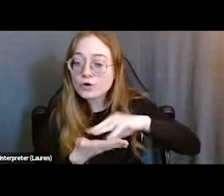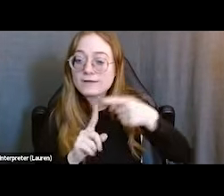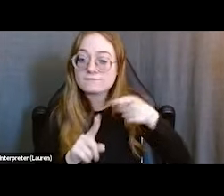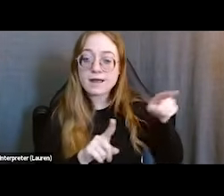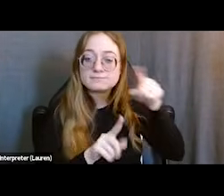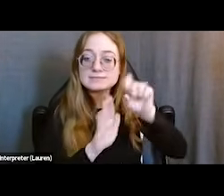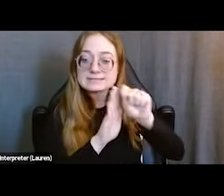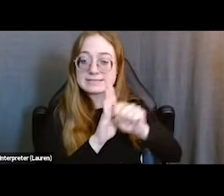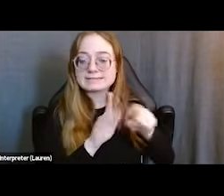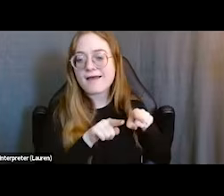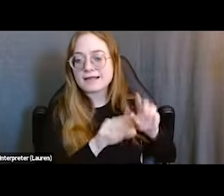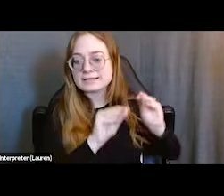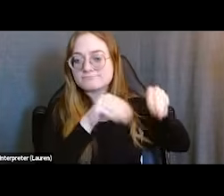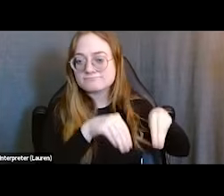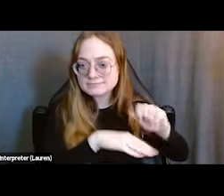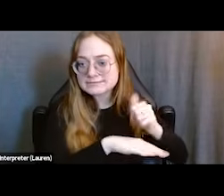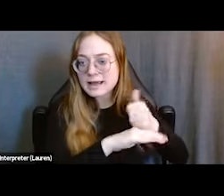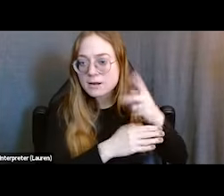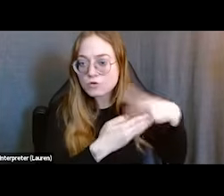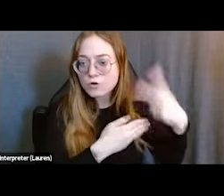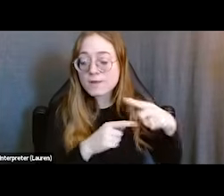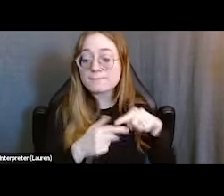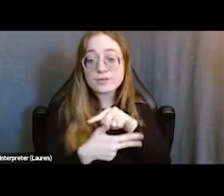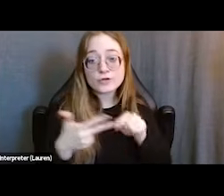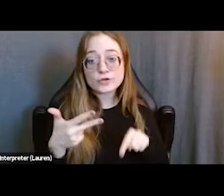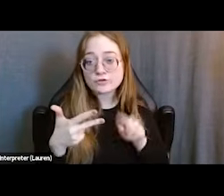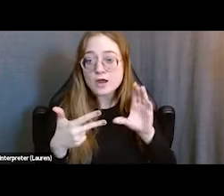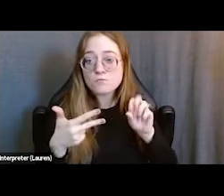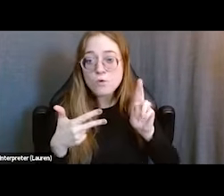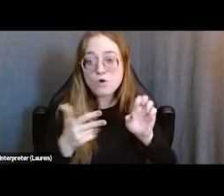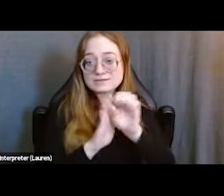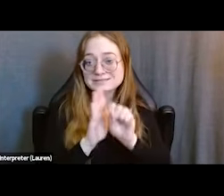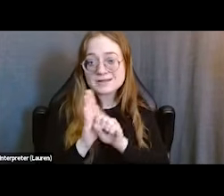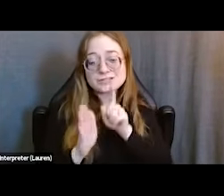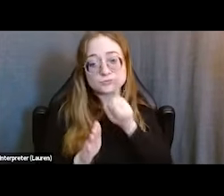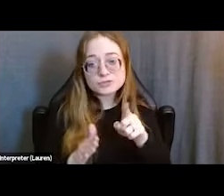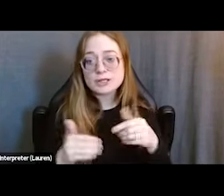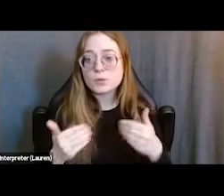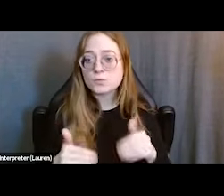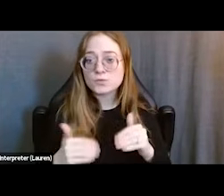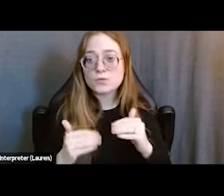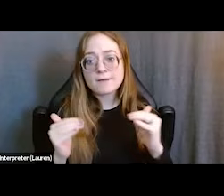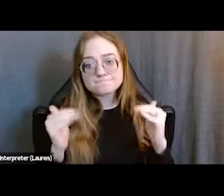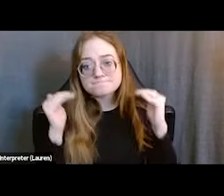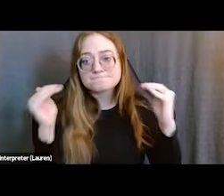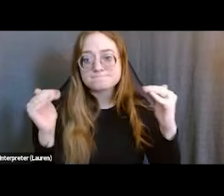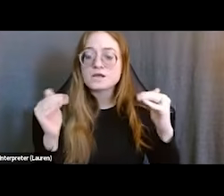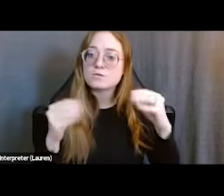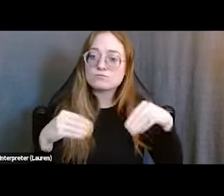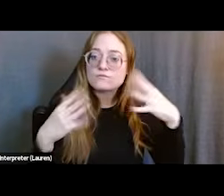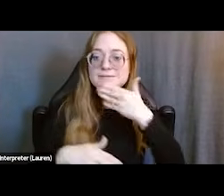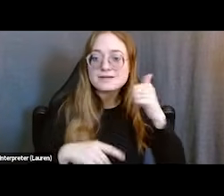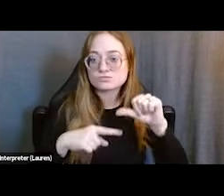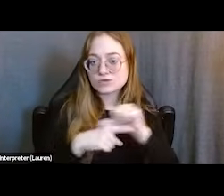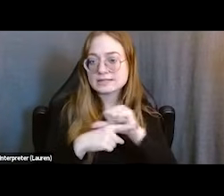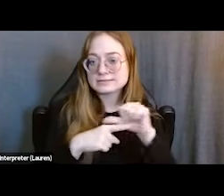implementing. But there are core states, 3 states in particular, that have really moved into the place of providing best practices.